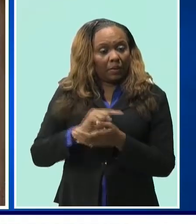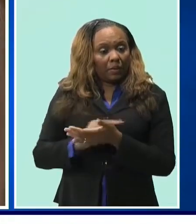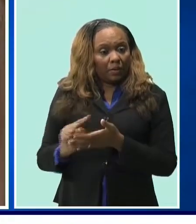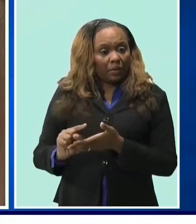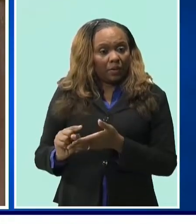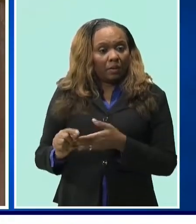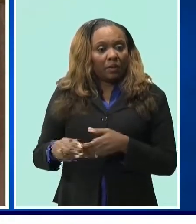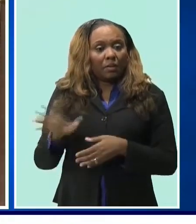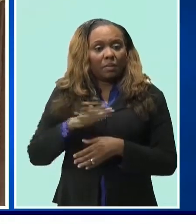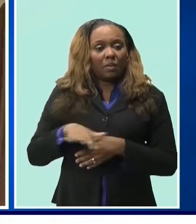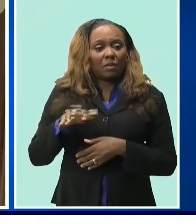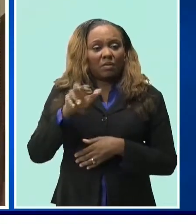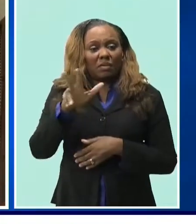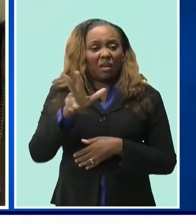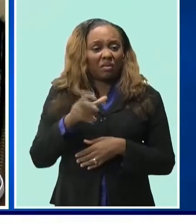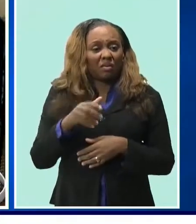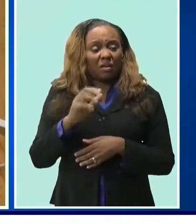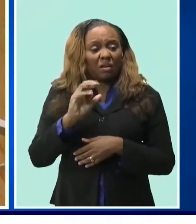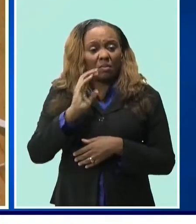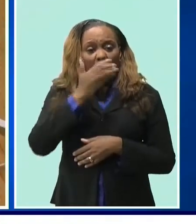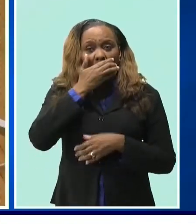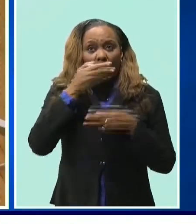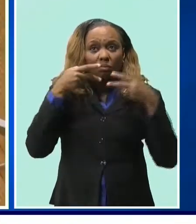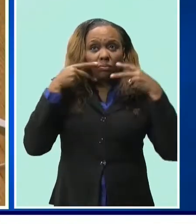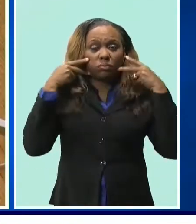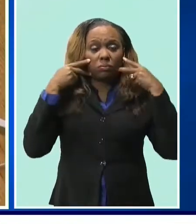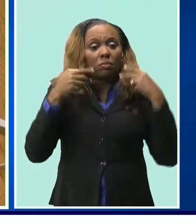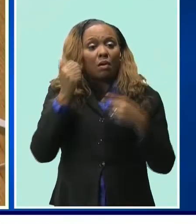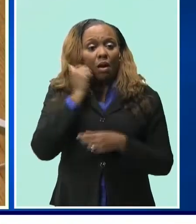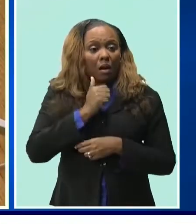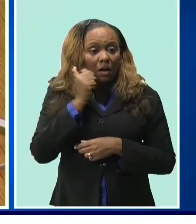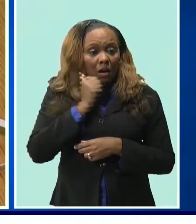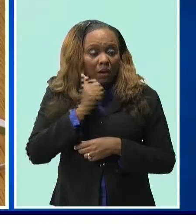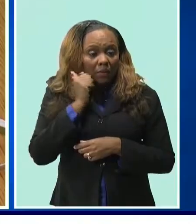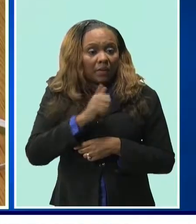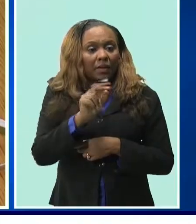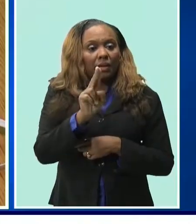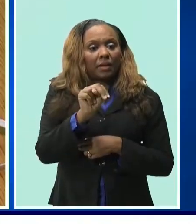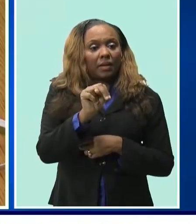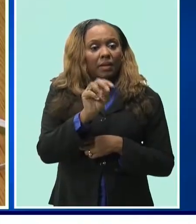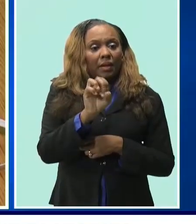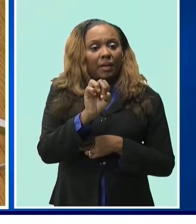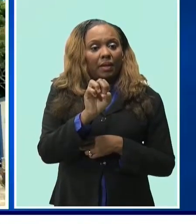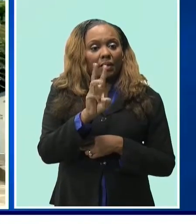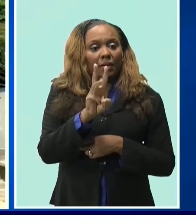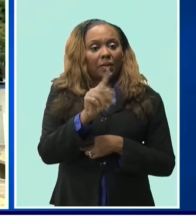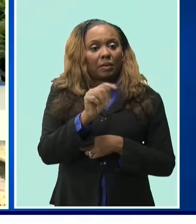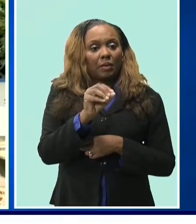requests. She says around 300 masks are produced daily at its Newton plant.